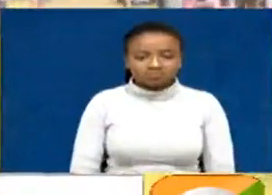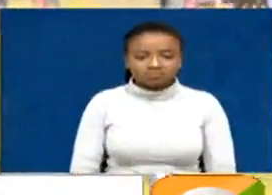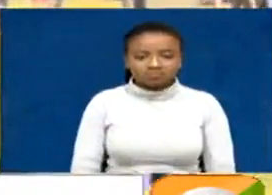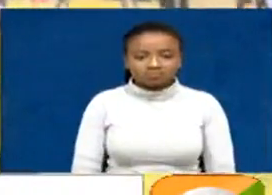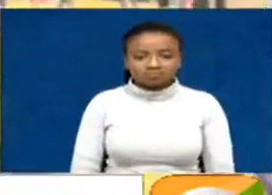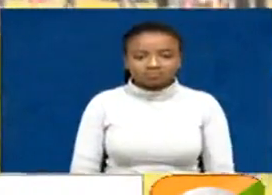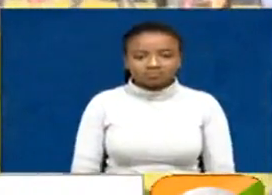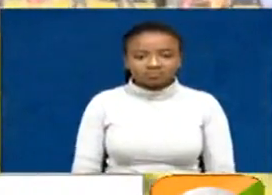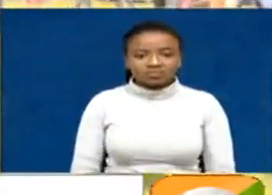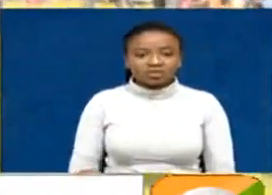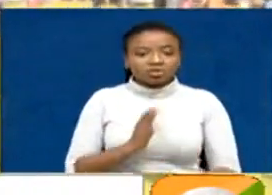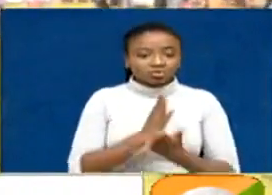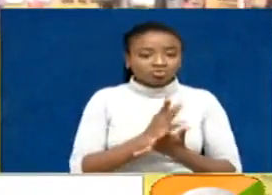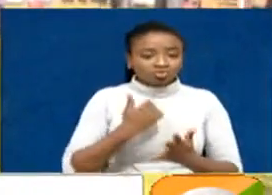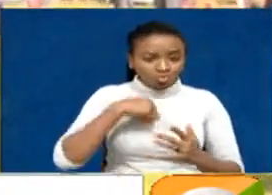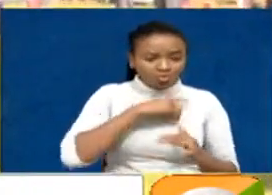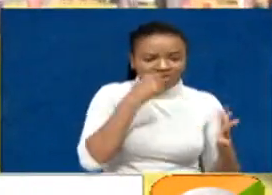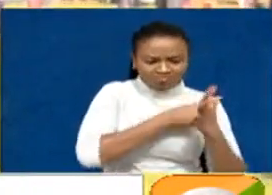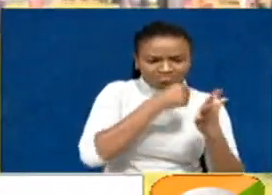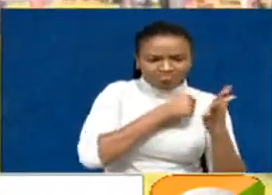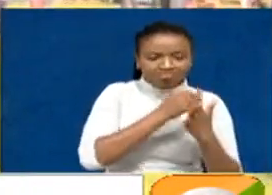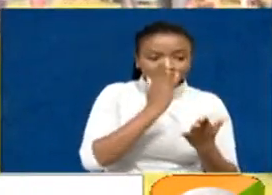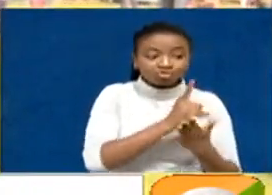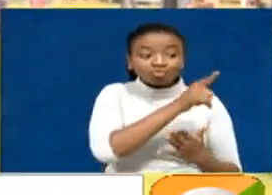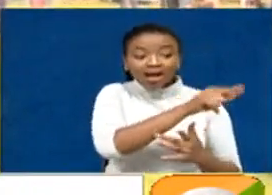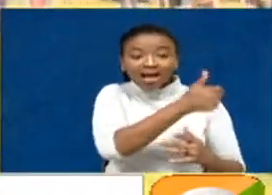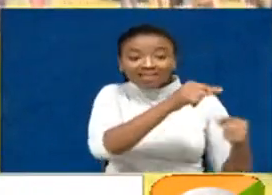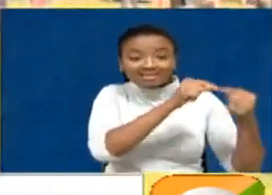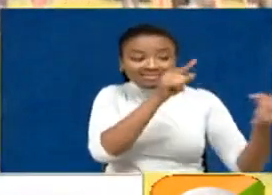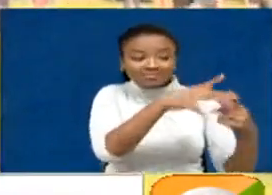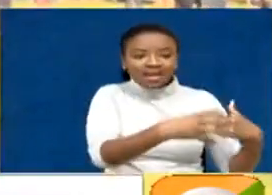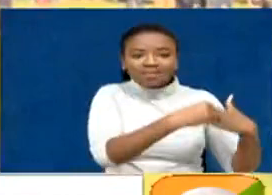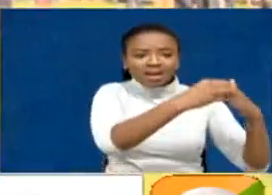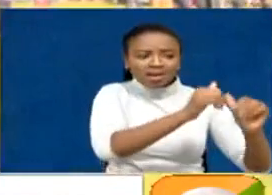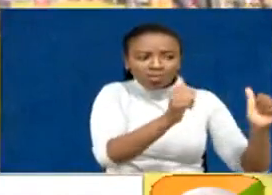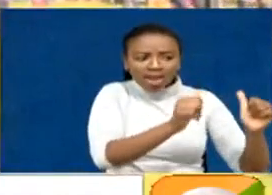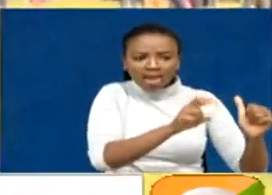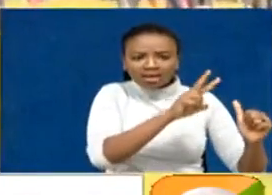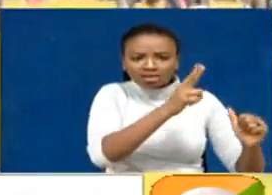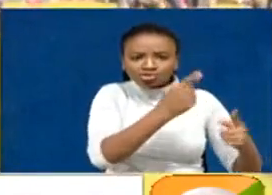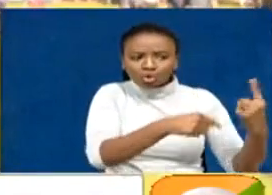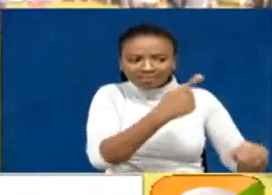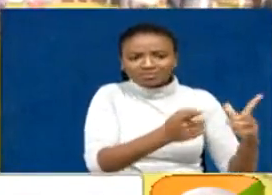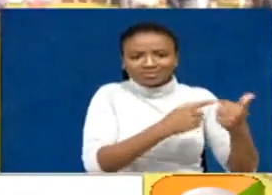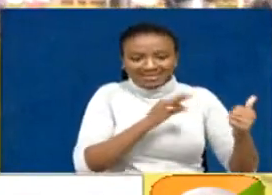We were 2 sets down, and we still fought. I never showed them that we are lost. No, I still